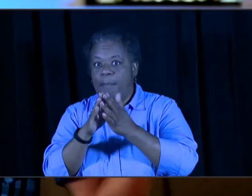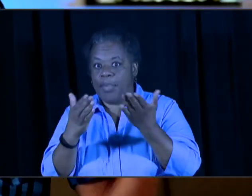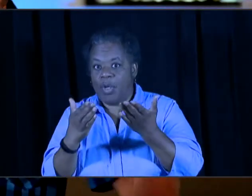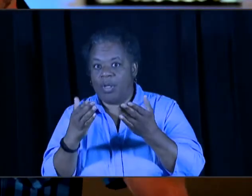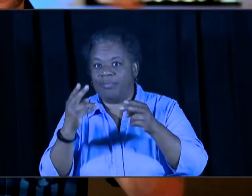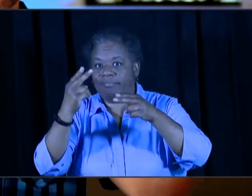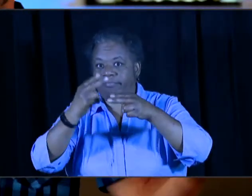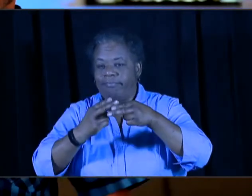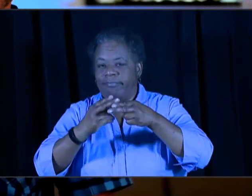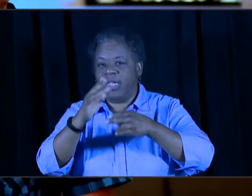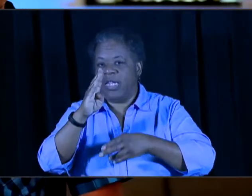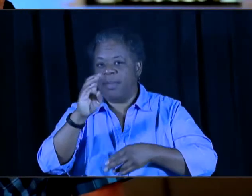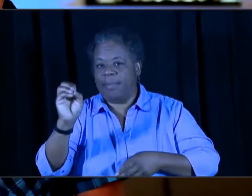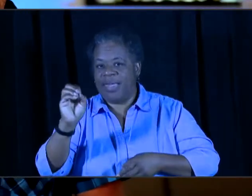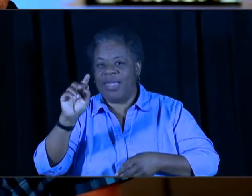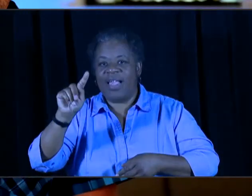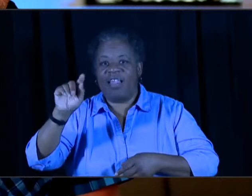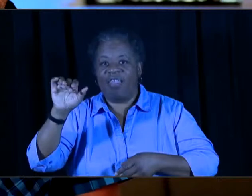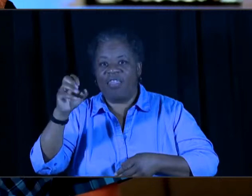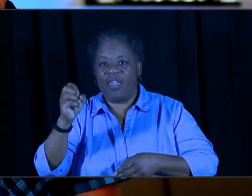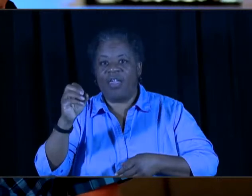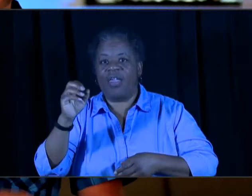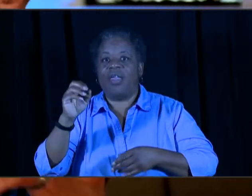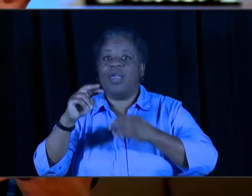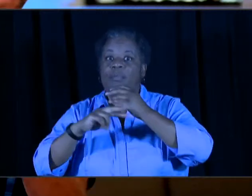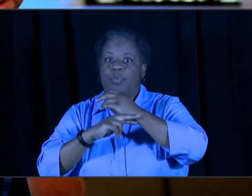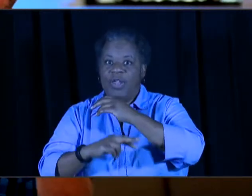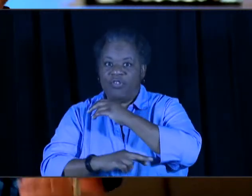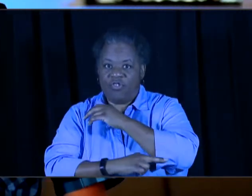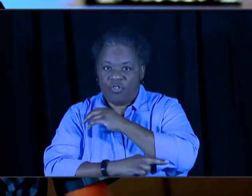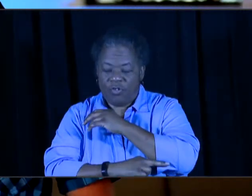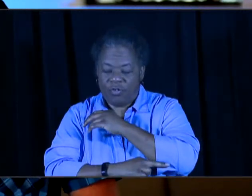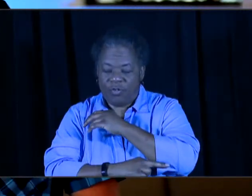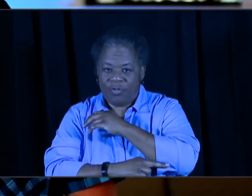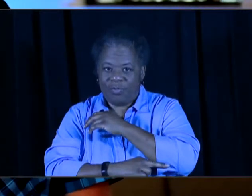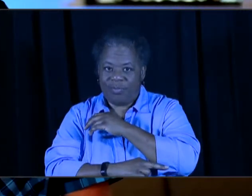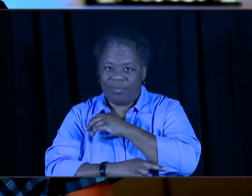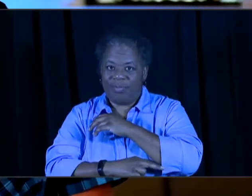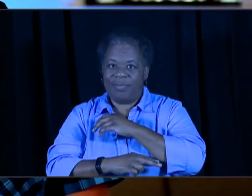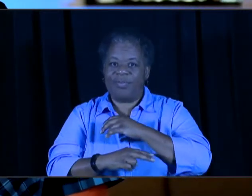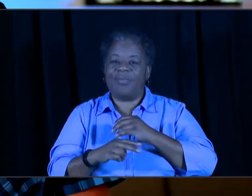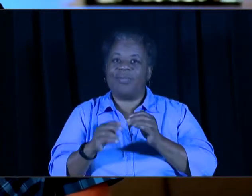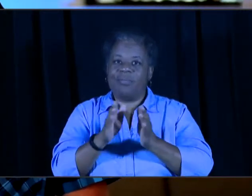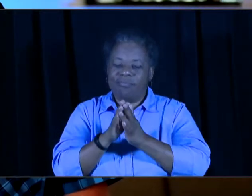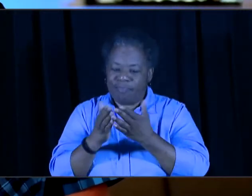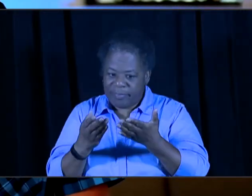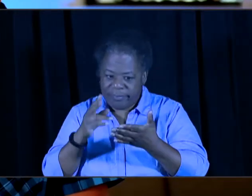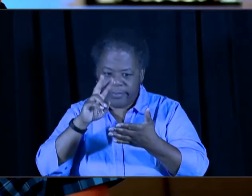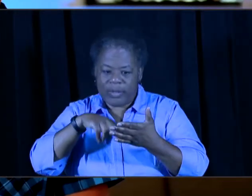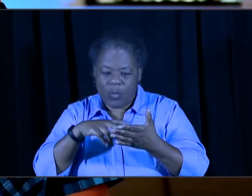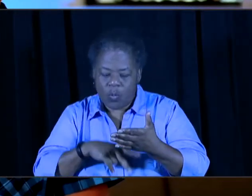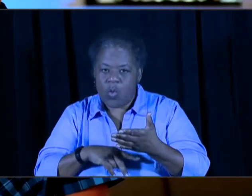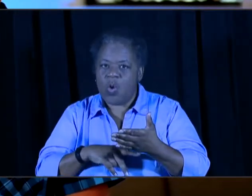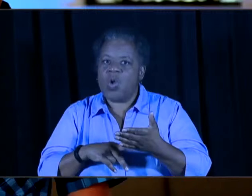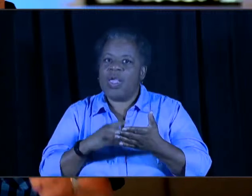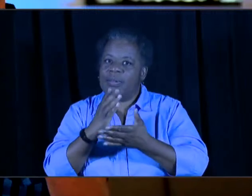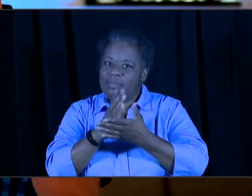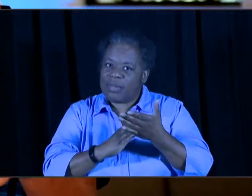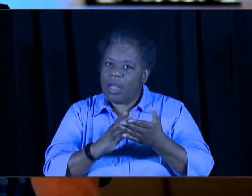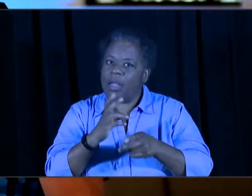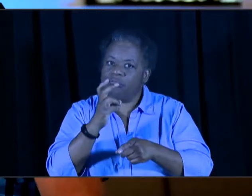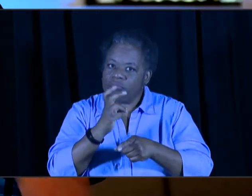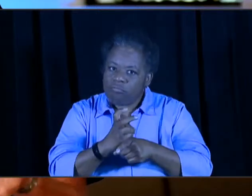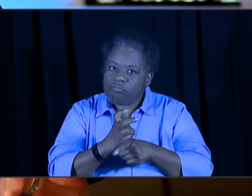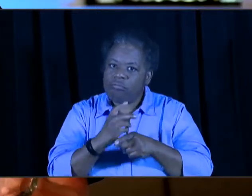challenging material there that we're all still processing, and some of us may be struggling with portions of it. That's okay. But I